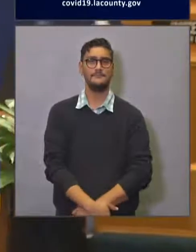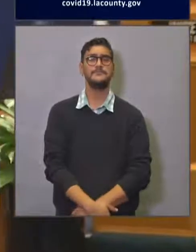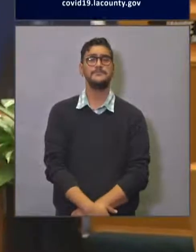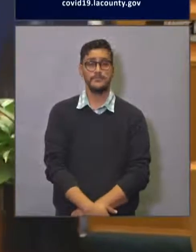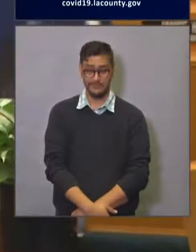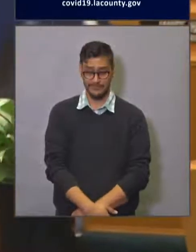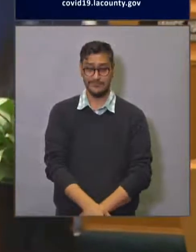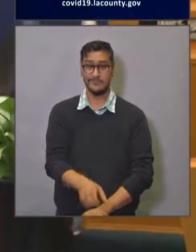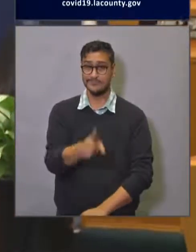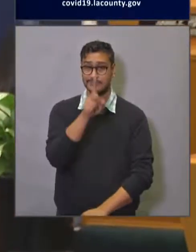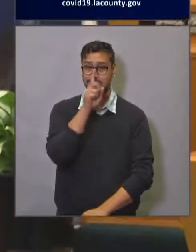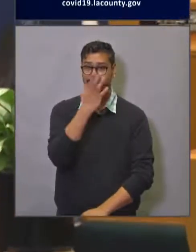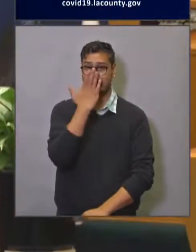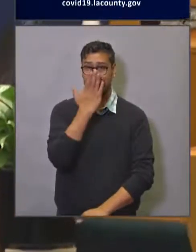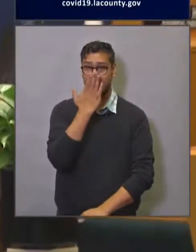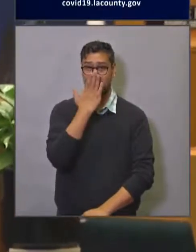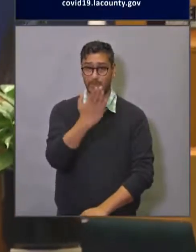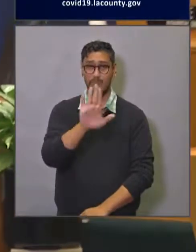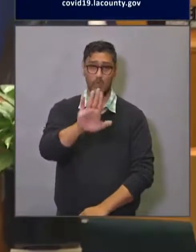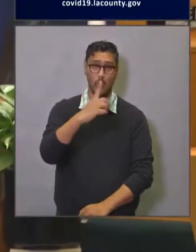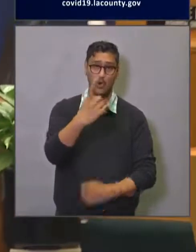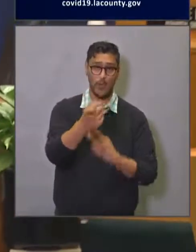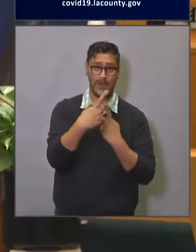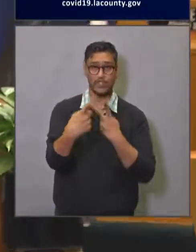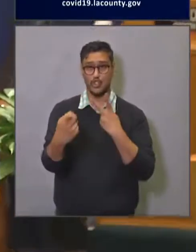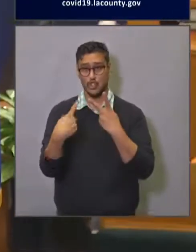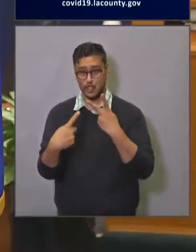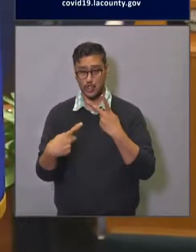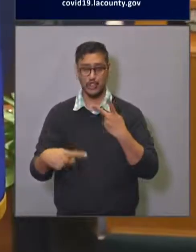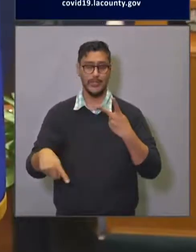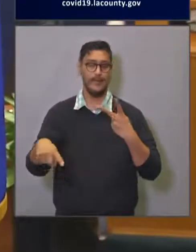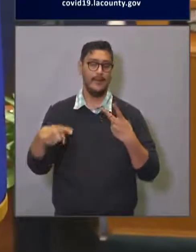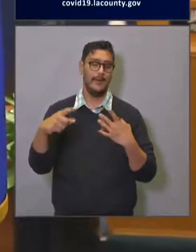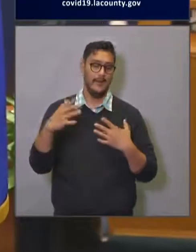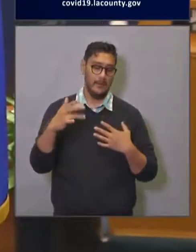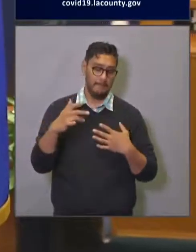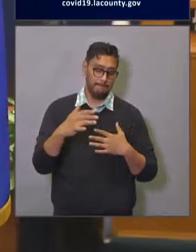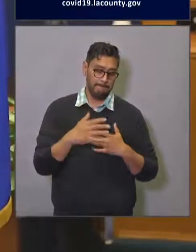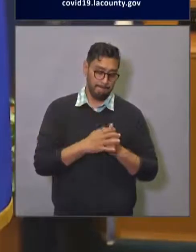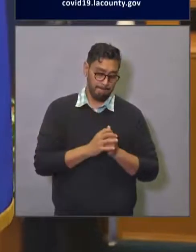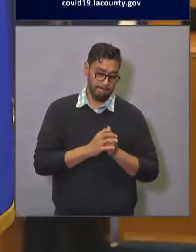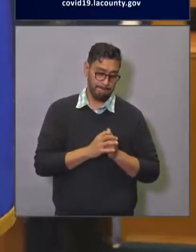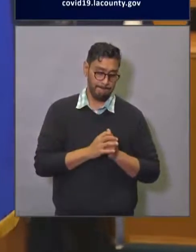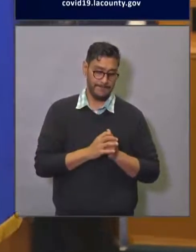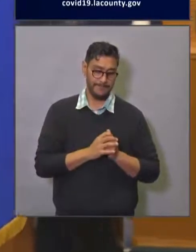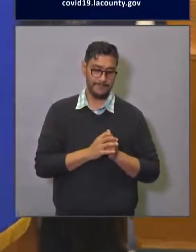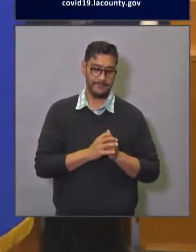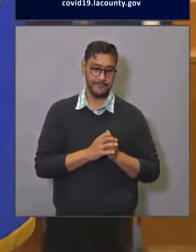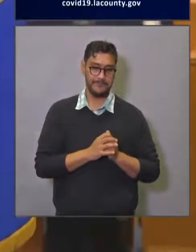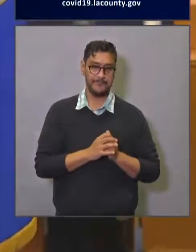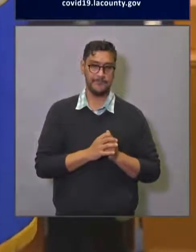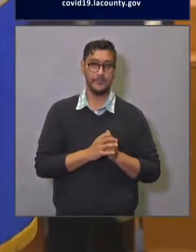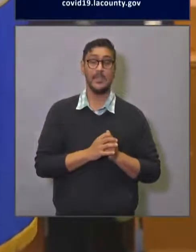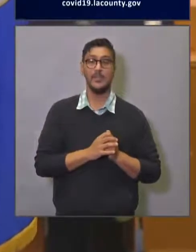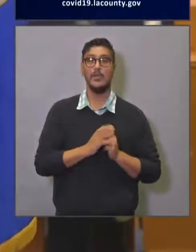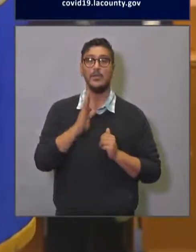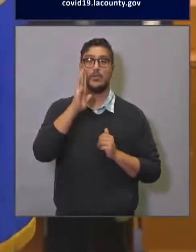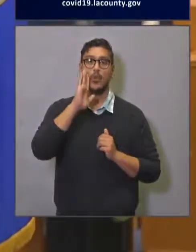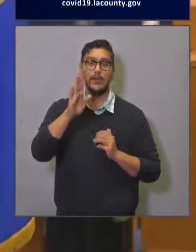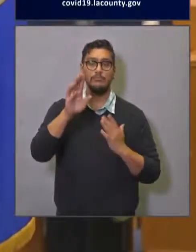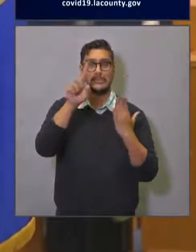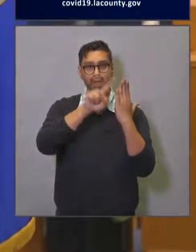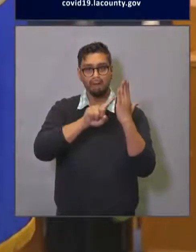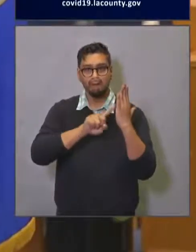Sure, thanks for both questions, Claudia. Yes, we'll be looking at, again, at reviewing exactly